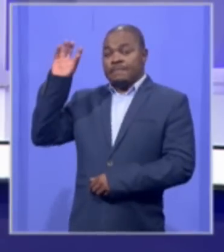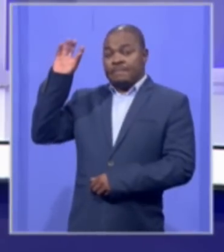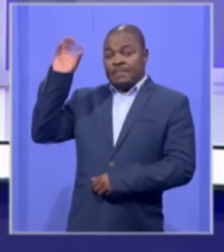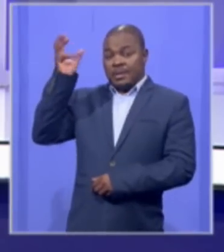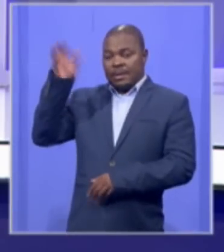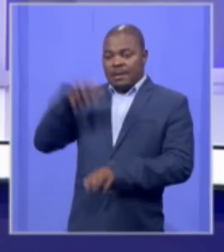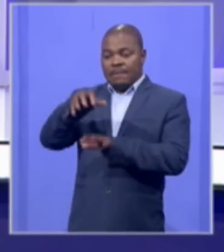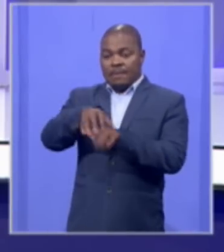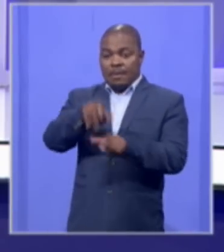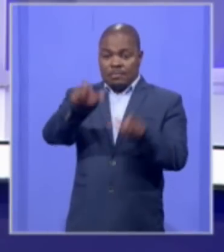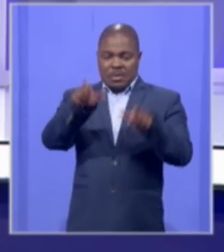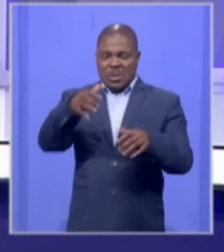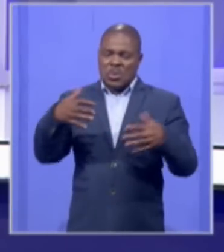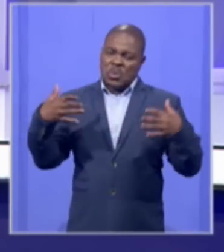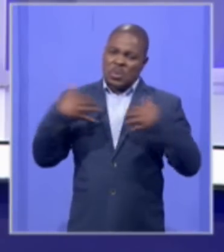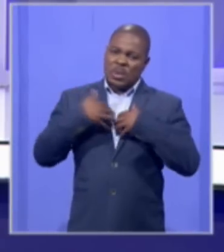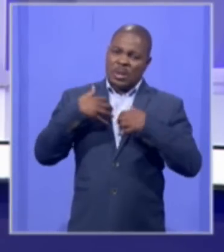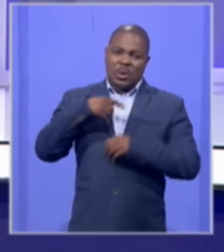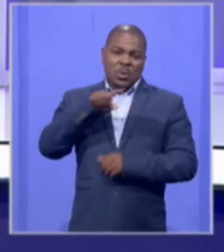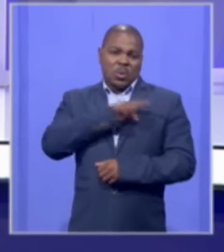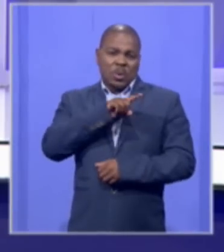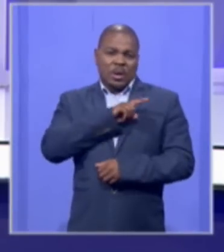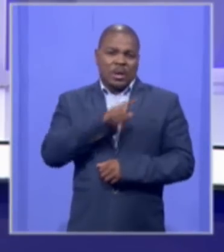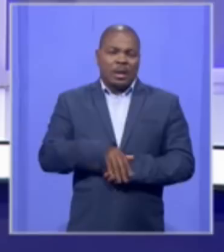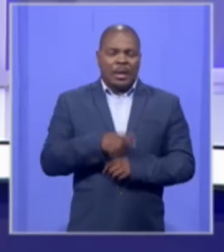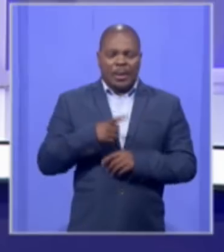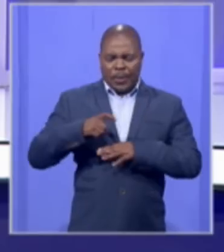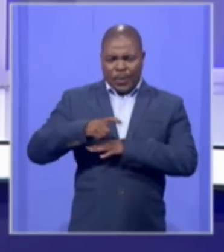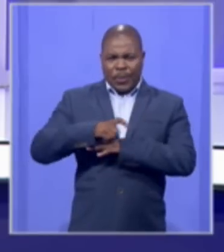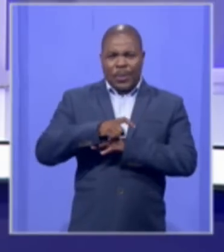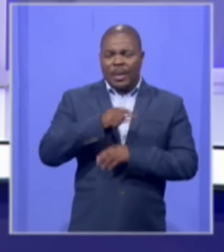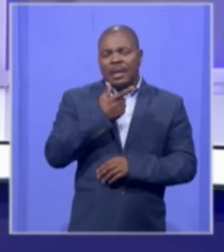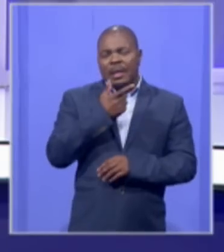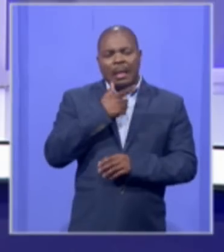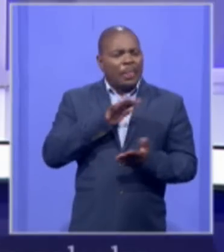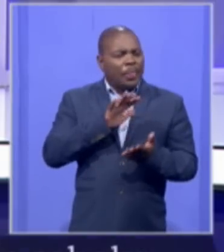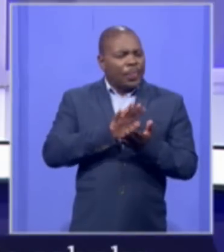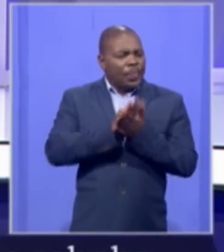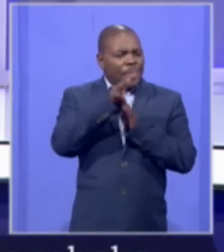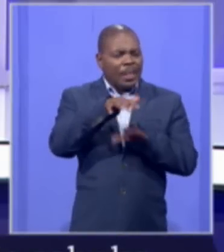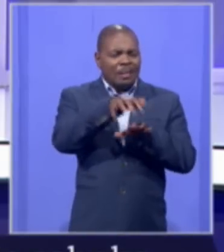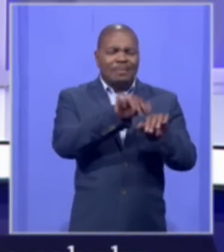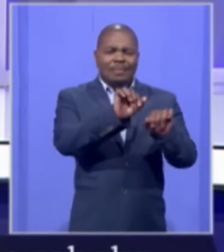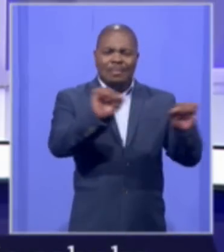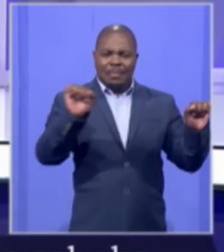ba hlobaetšwa ke tshenyo yeo e hlotšwego ke mohuta wa seboko sa mogokong ka dipolaseng tša bona.